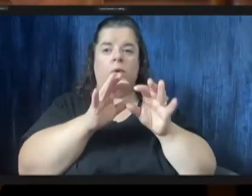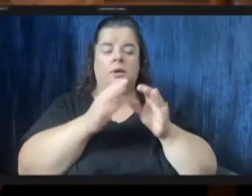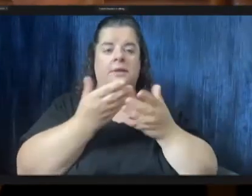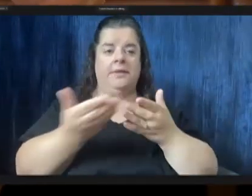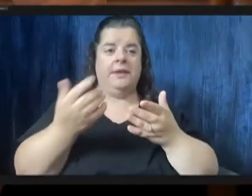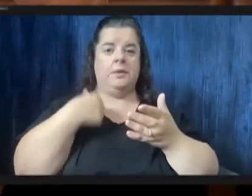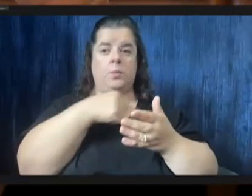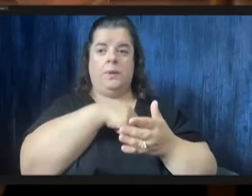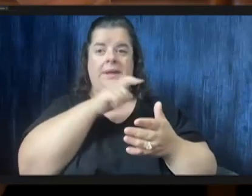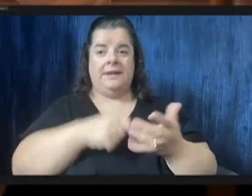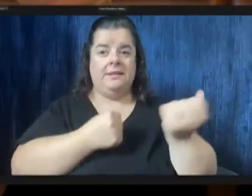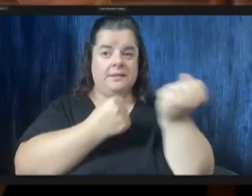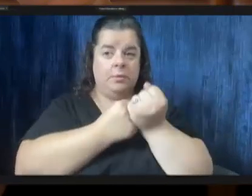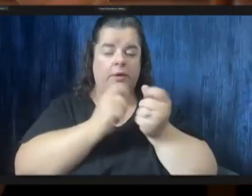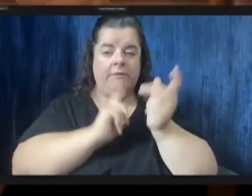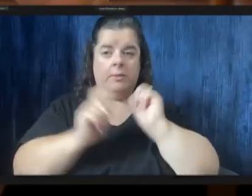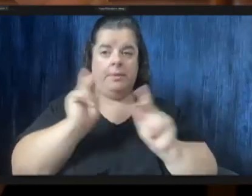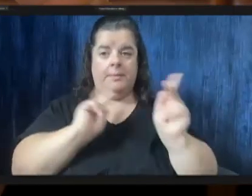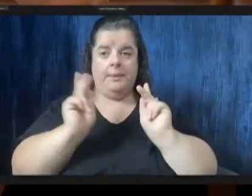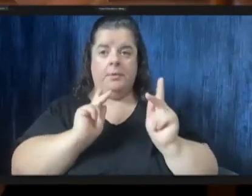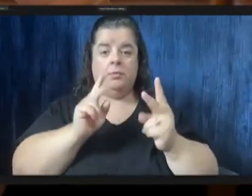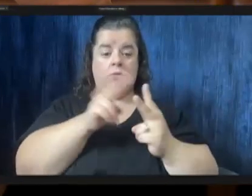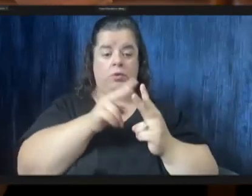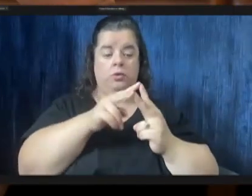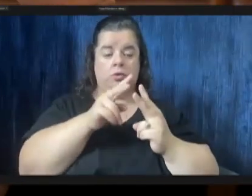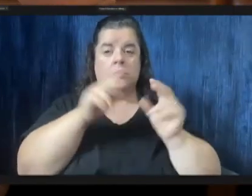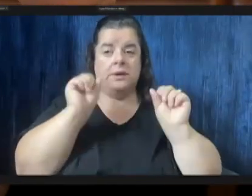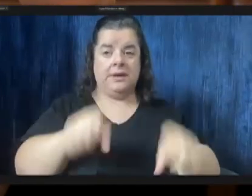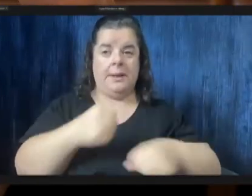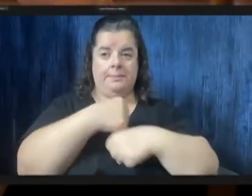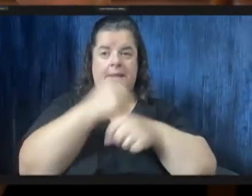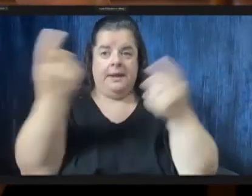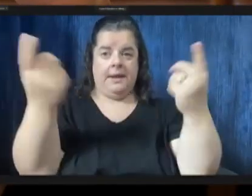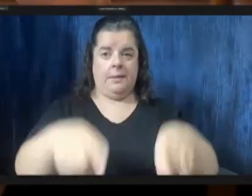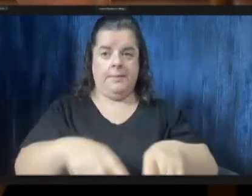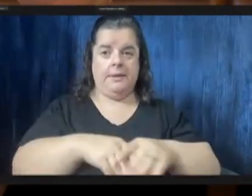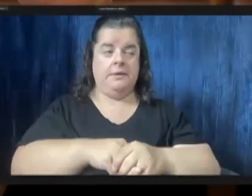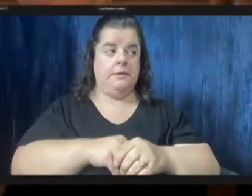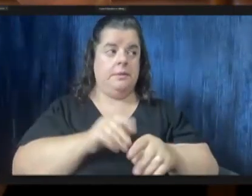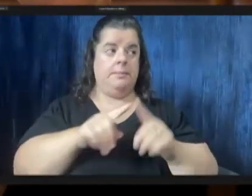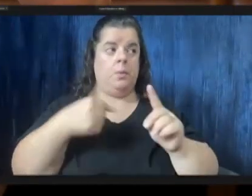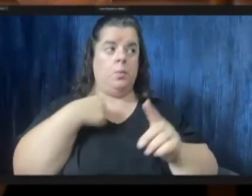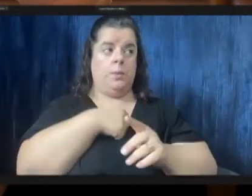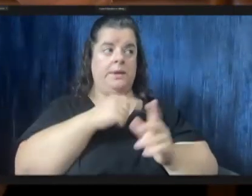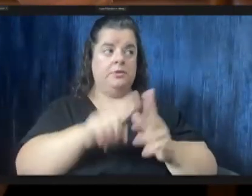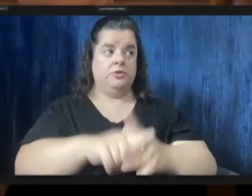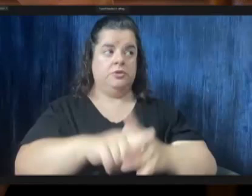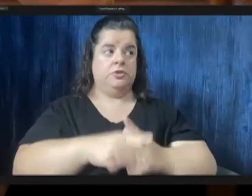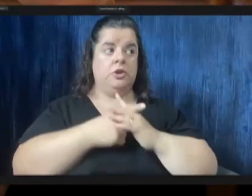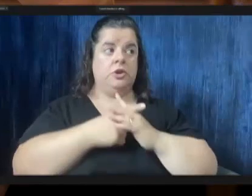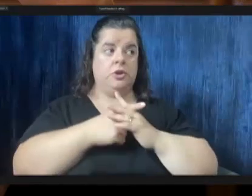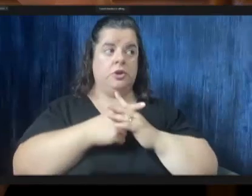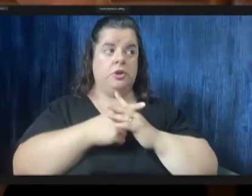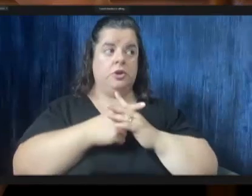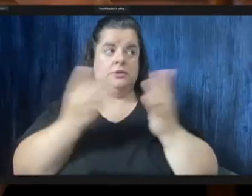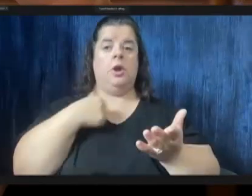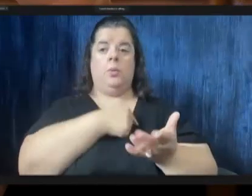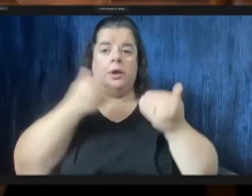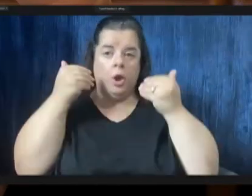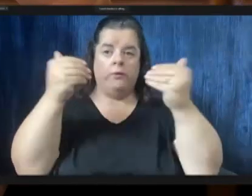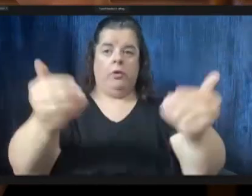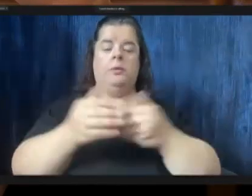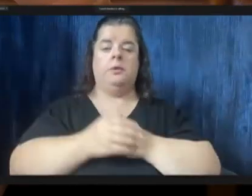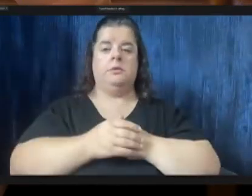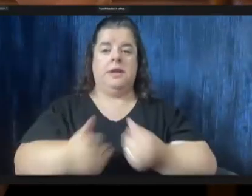people. With these two things, we can make it happen. But we start down here, and we go forward. How much